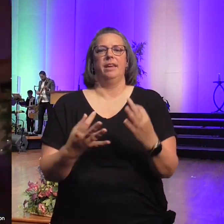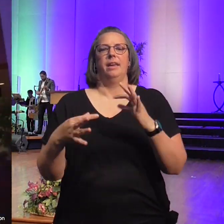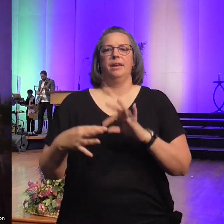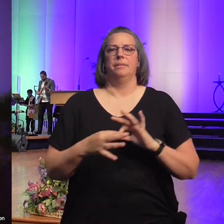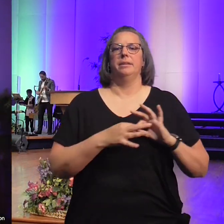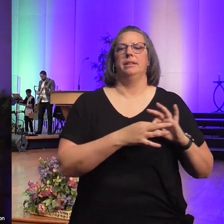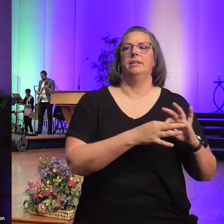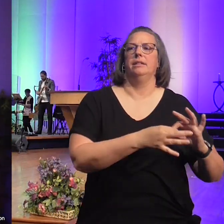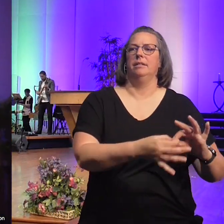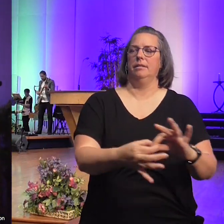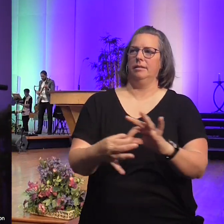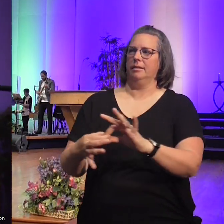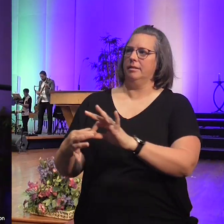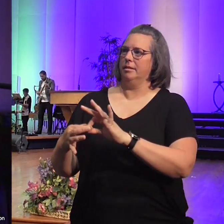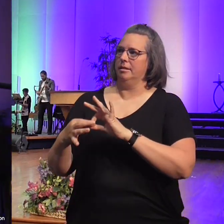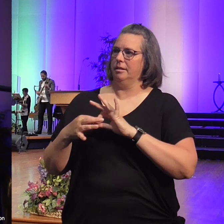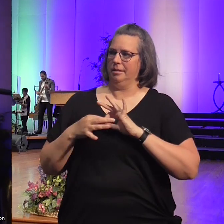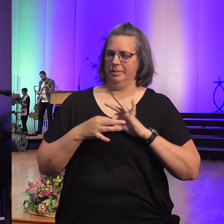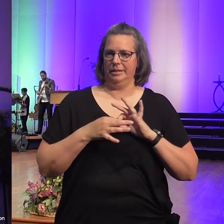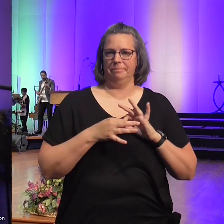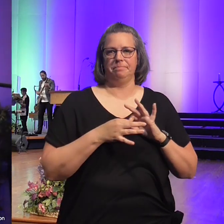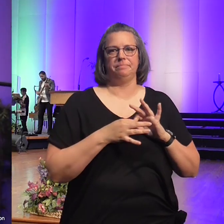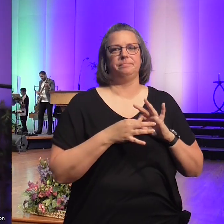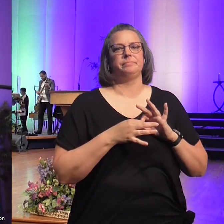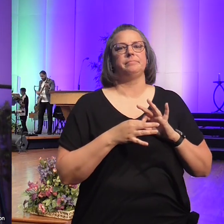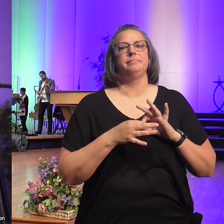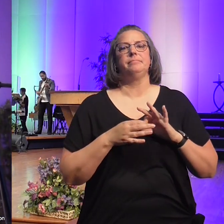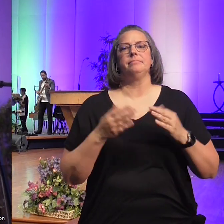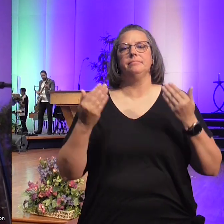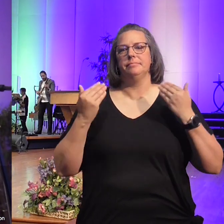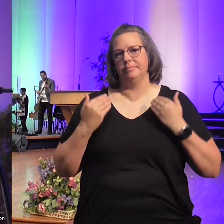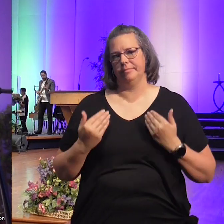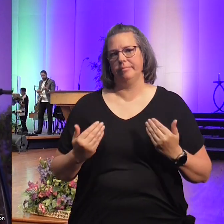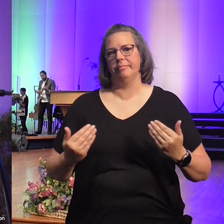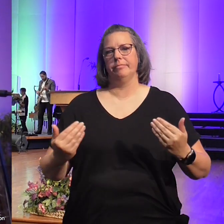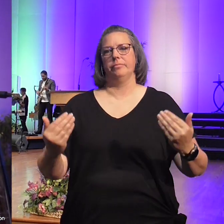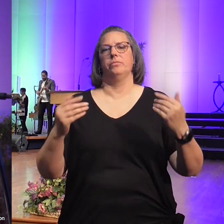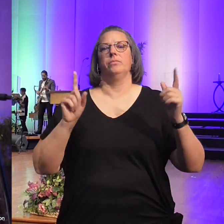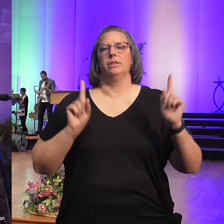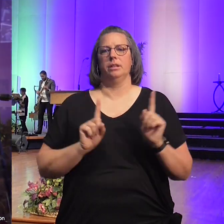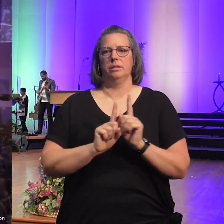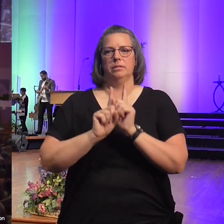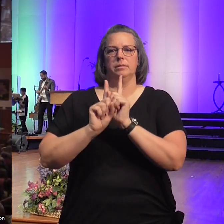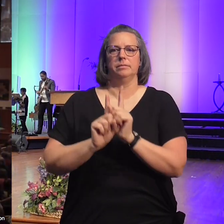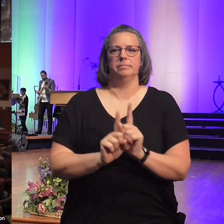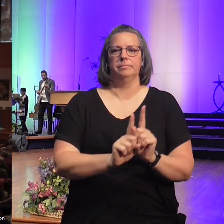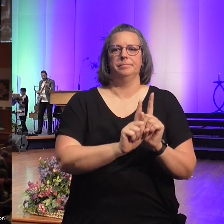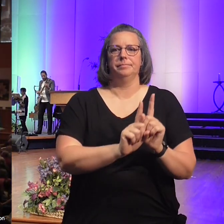family all are we. Let